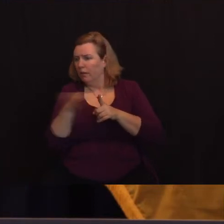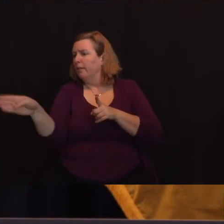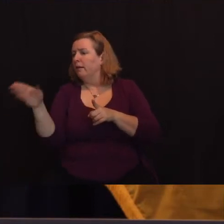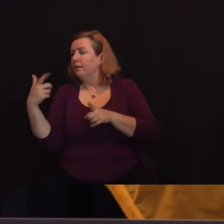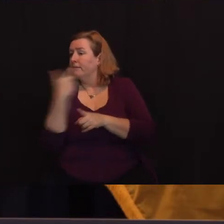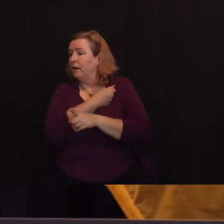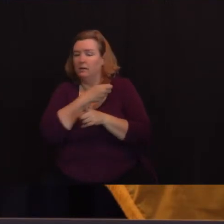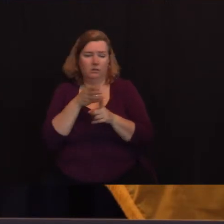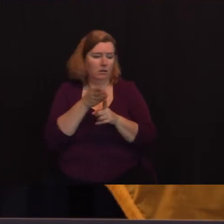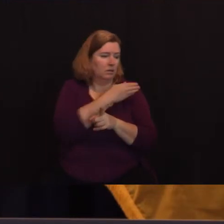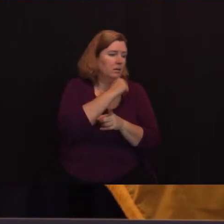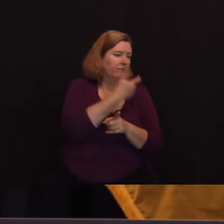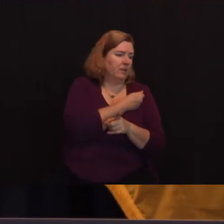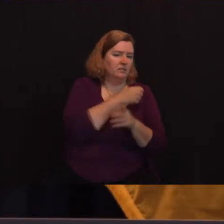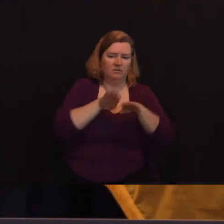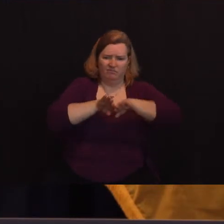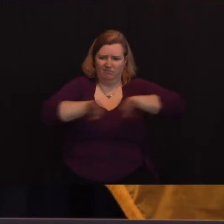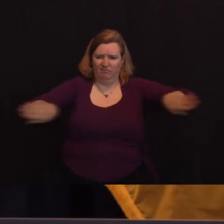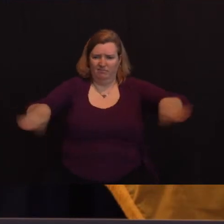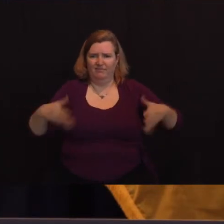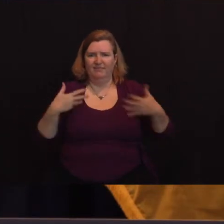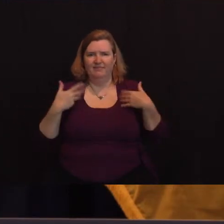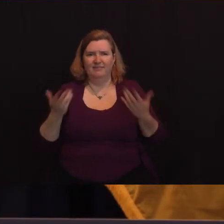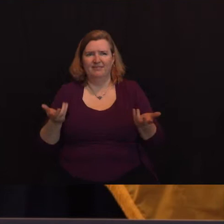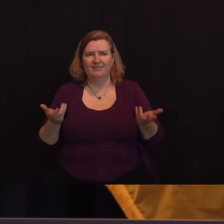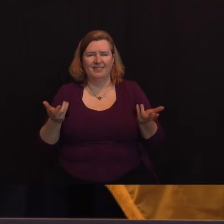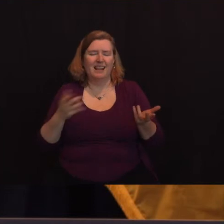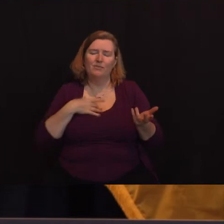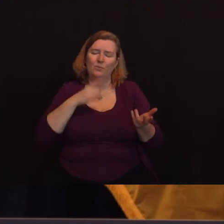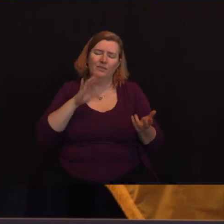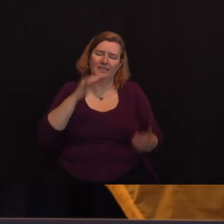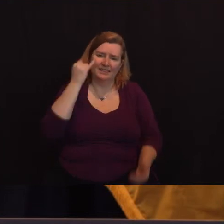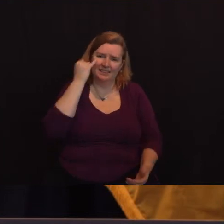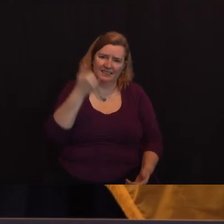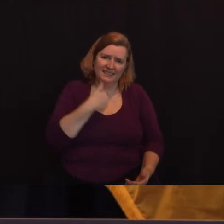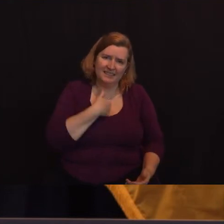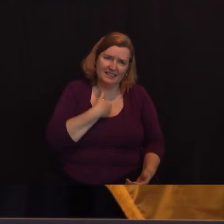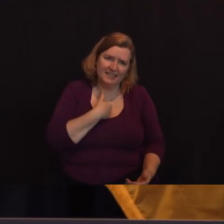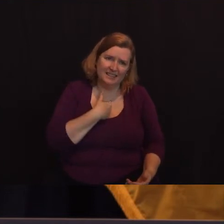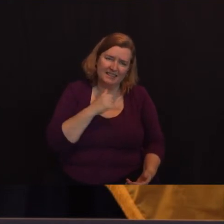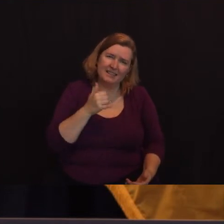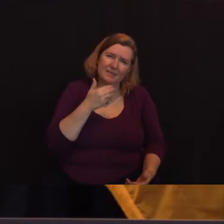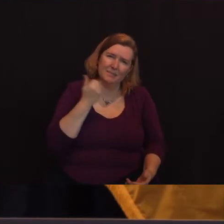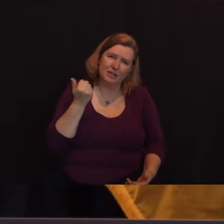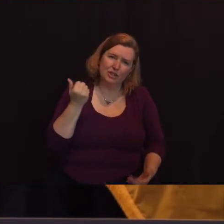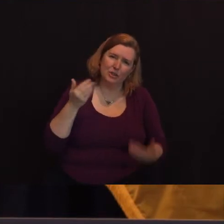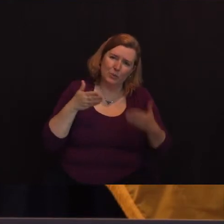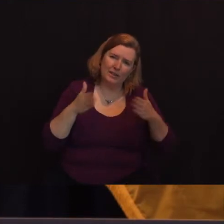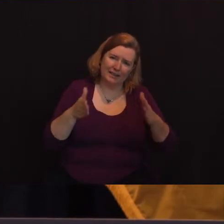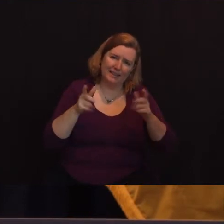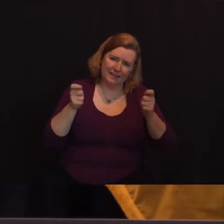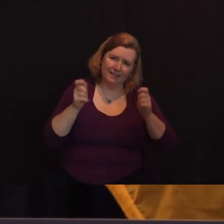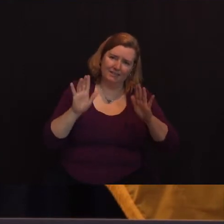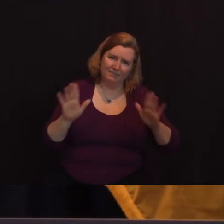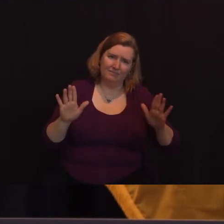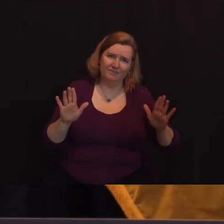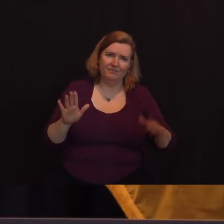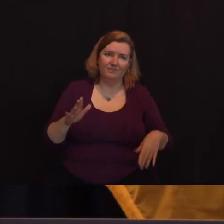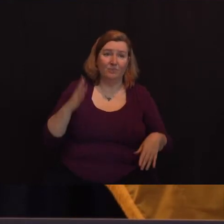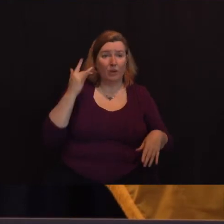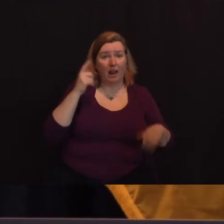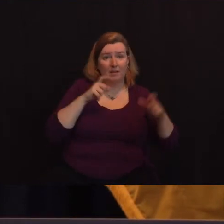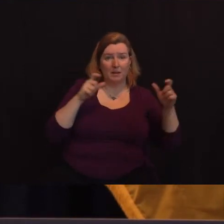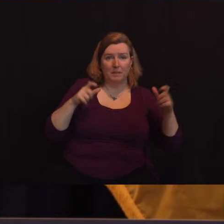I'd like to think we can come up with a better answer than that. Why hesitancy? I think it's